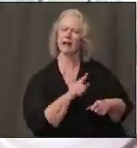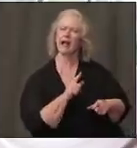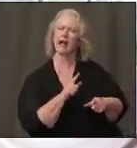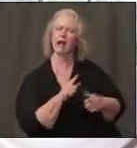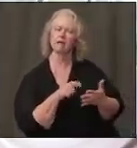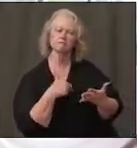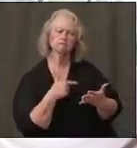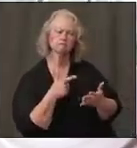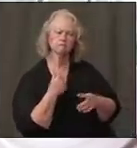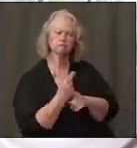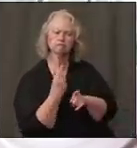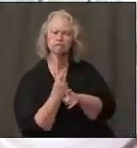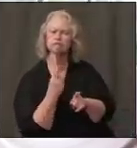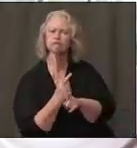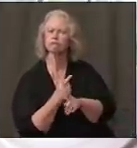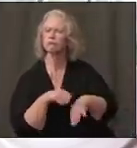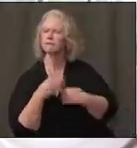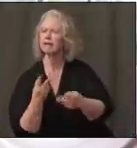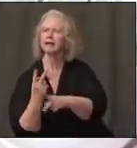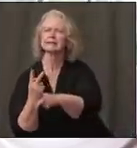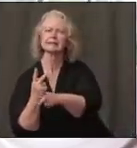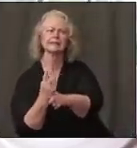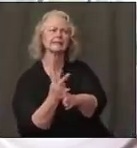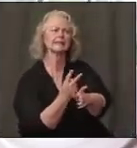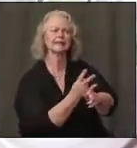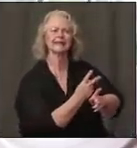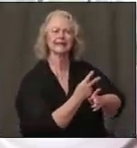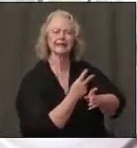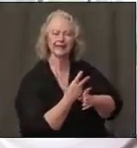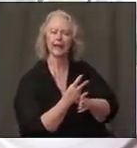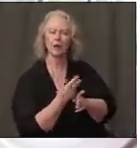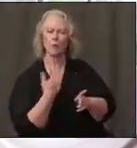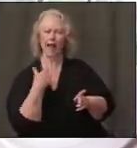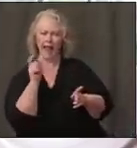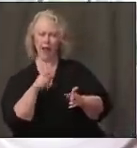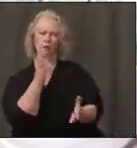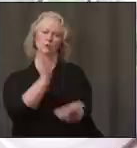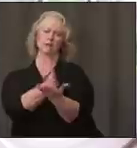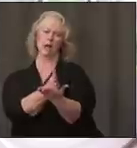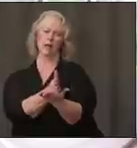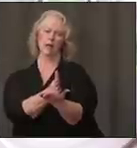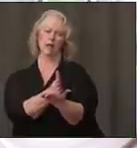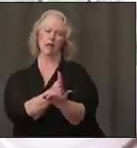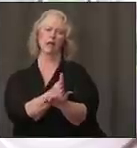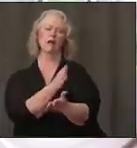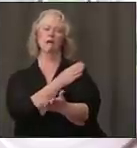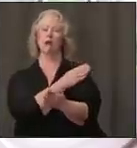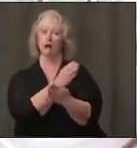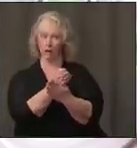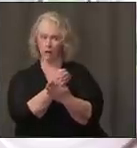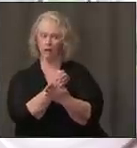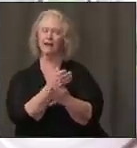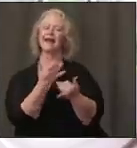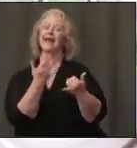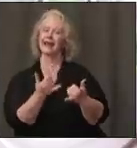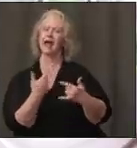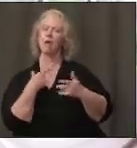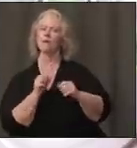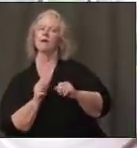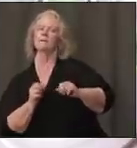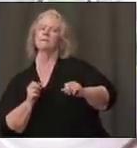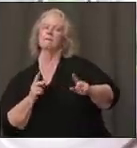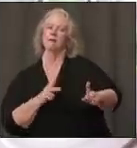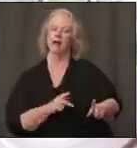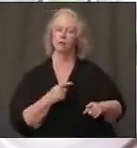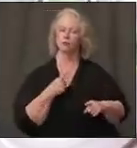people need in order to mitigate all the risks associated with routine illness. And so I think we're at a point now where we're able to do that. In terms of the risk